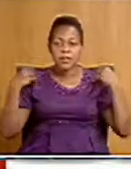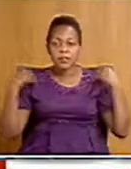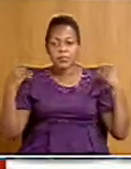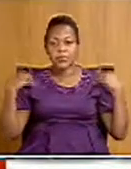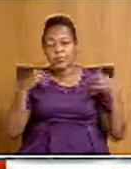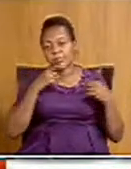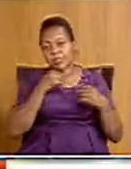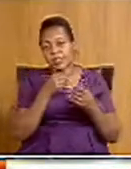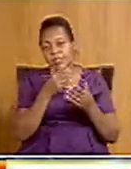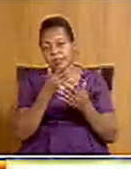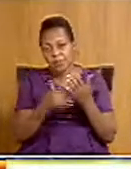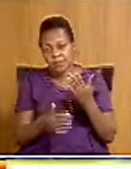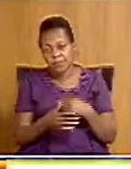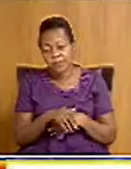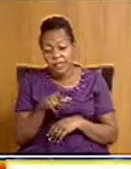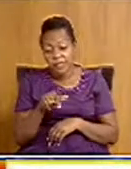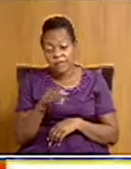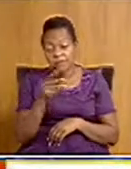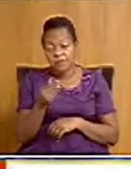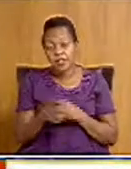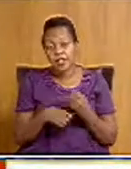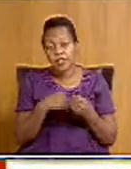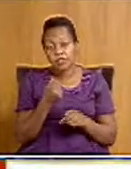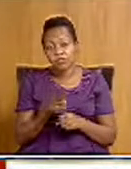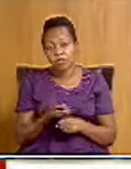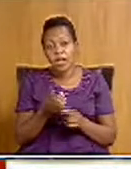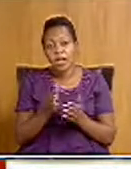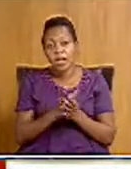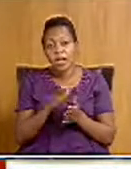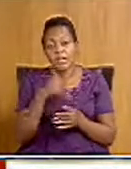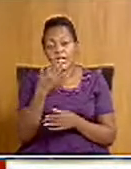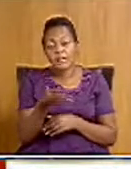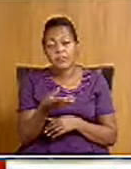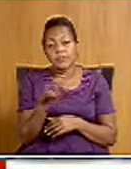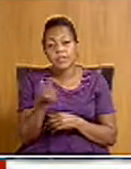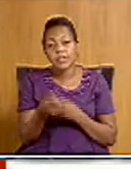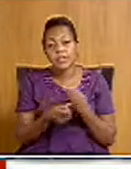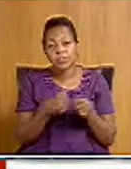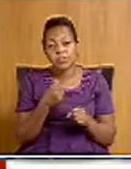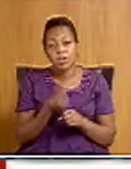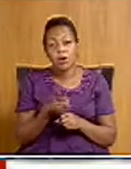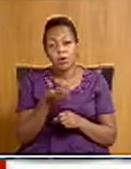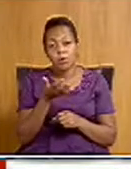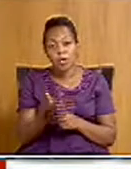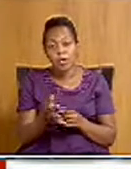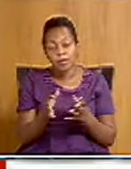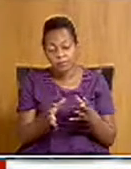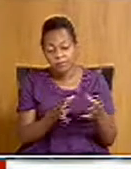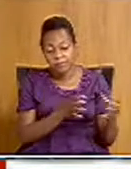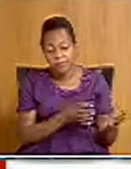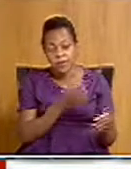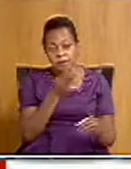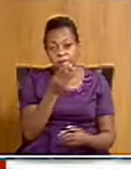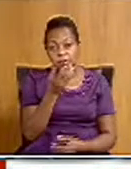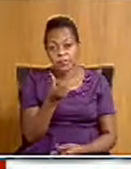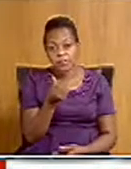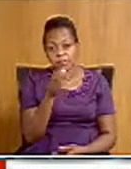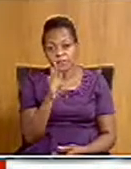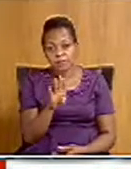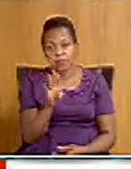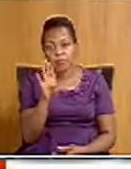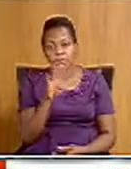etc. This financial year and the next financial year, we have put aside